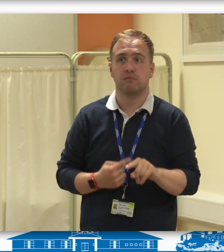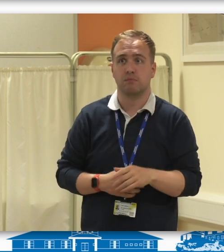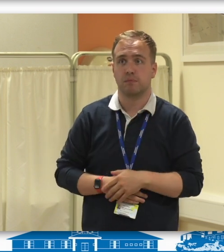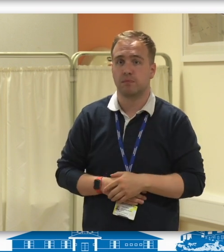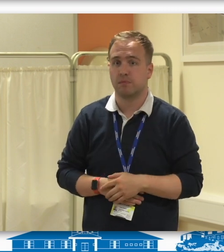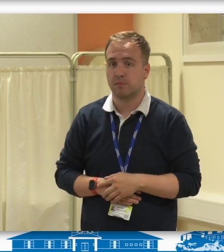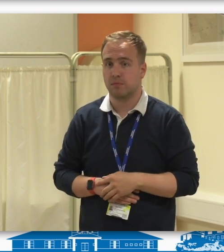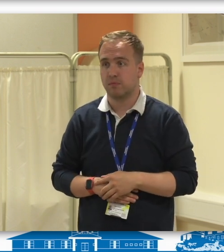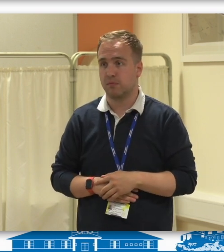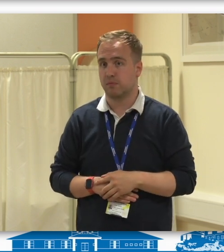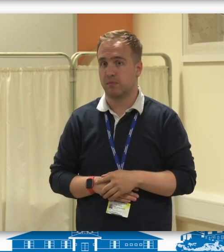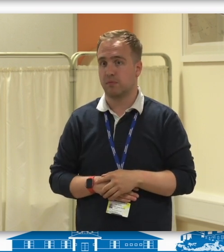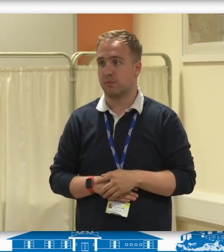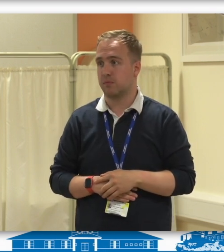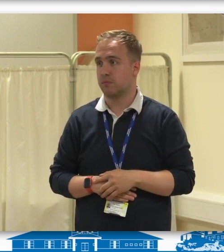Thank you.